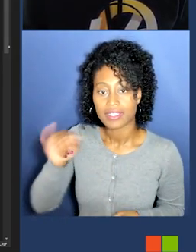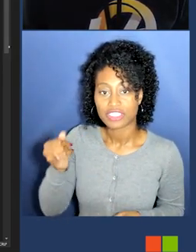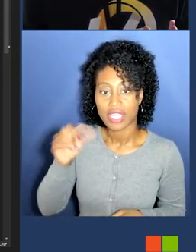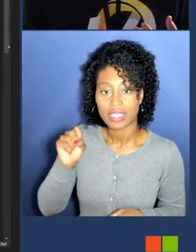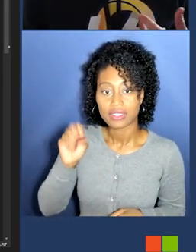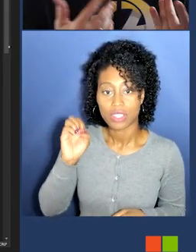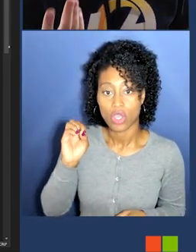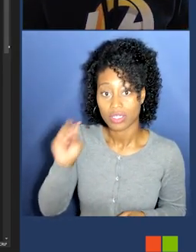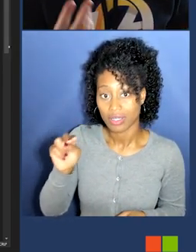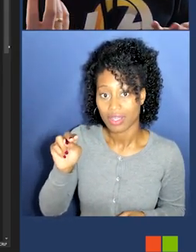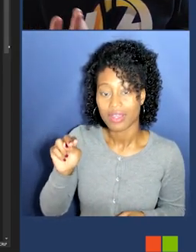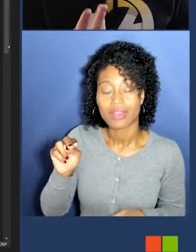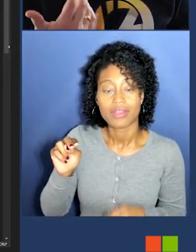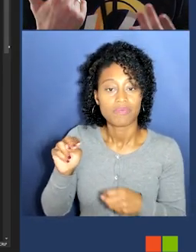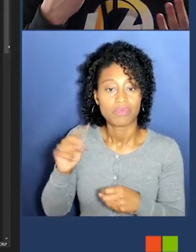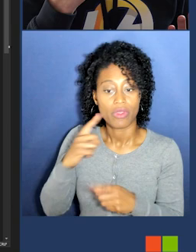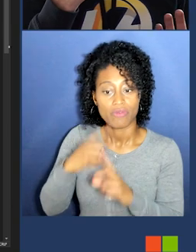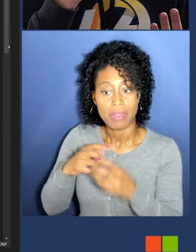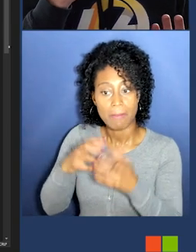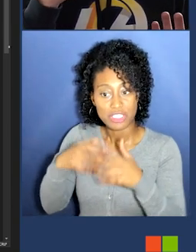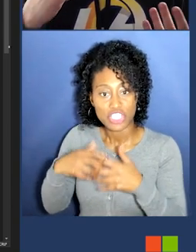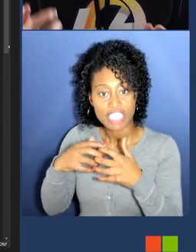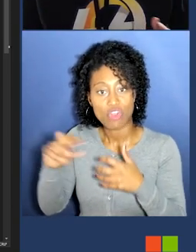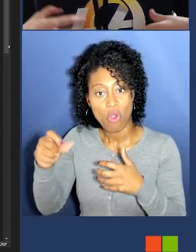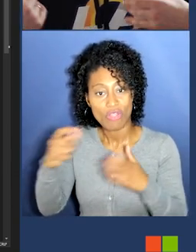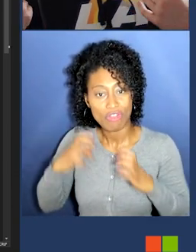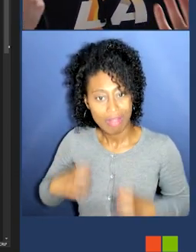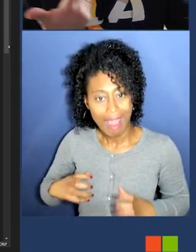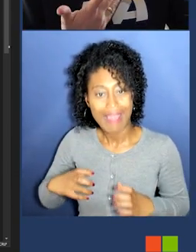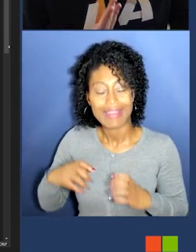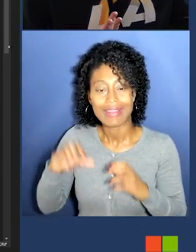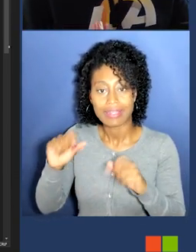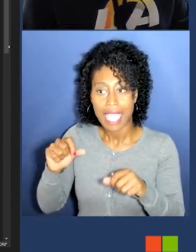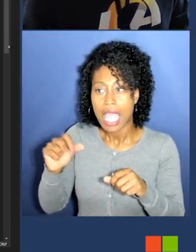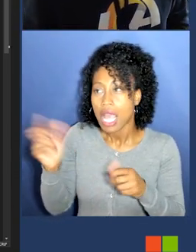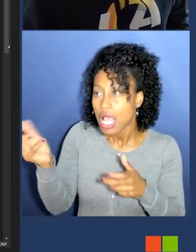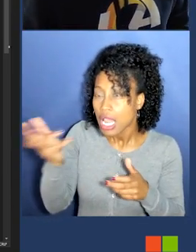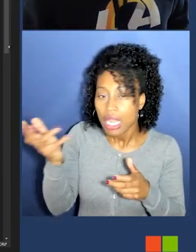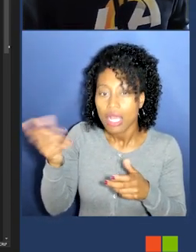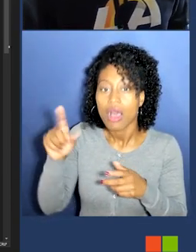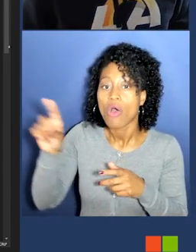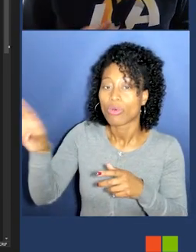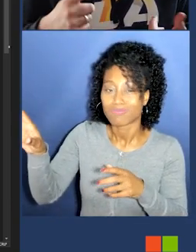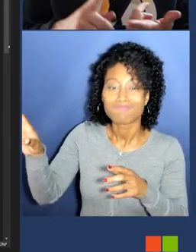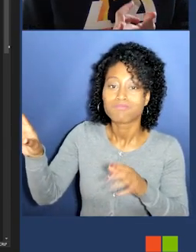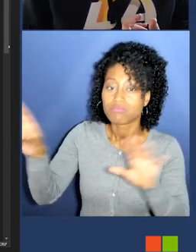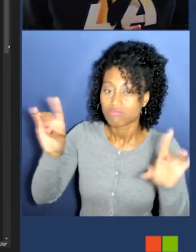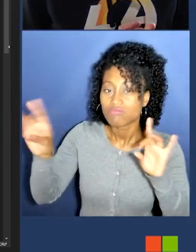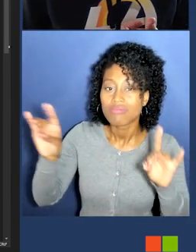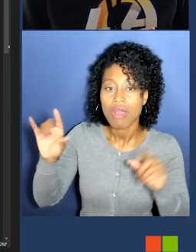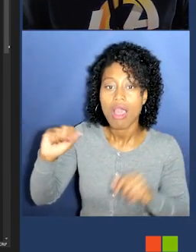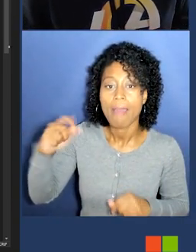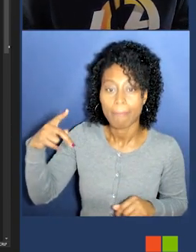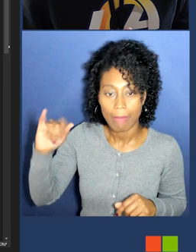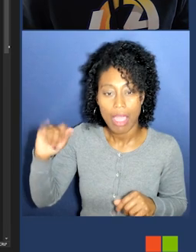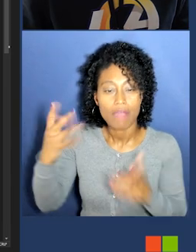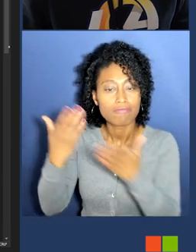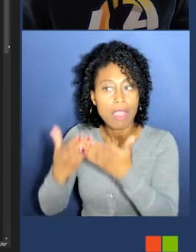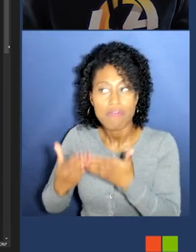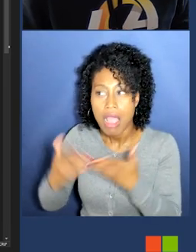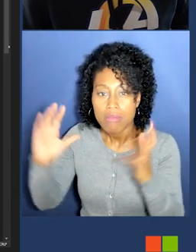file that machines or other clients could use to discover this API, right? So what kind